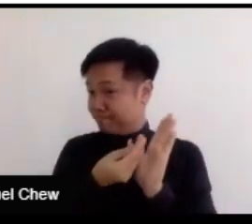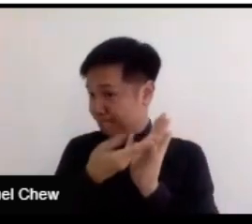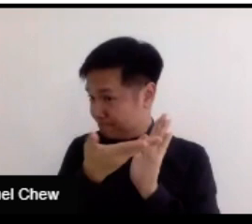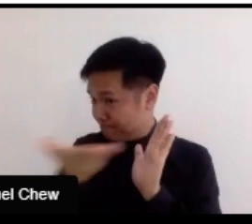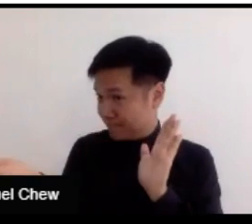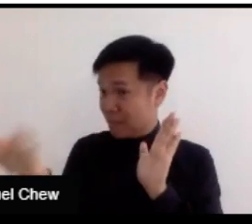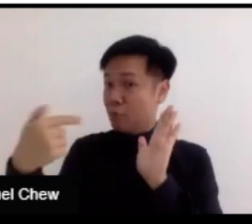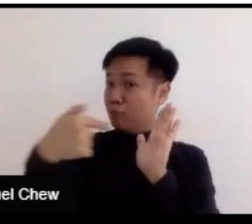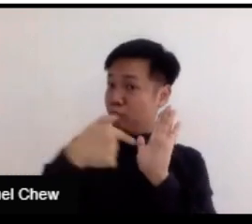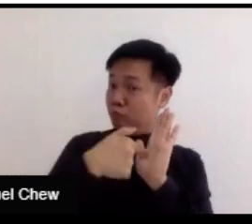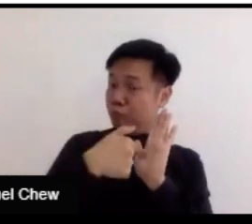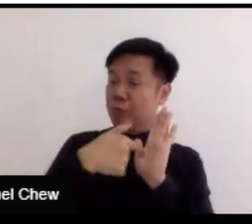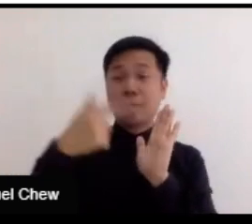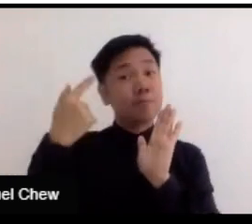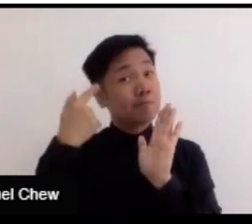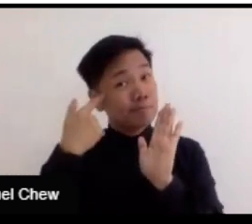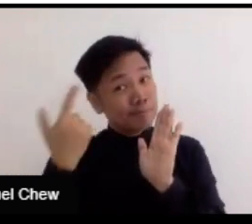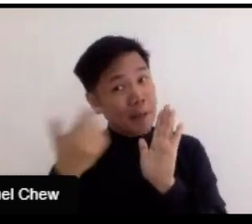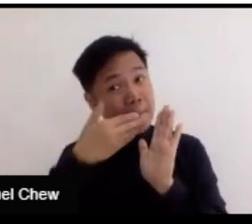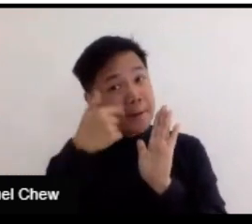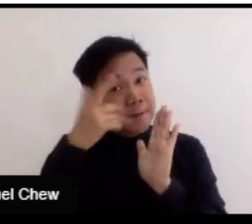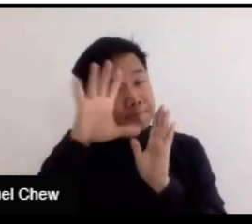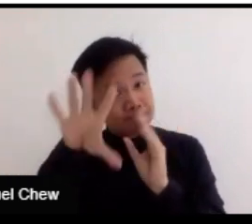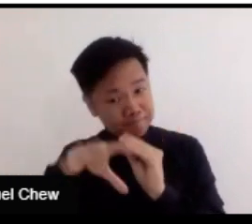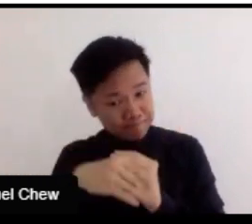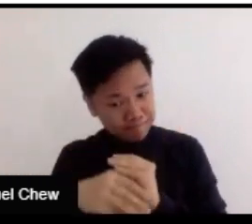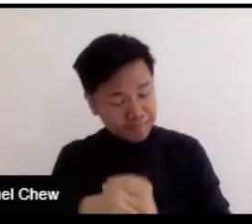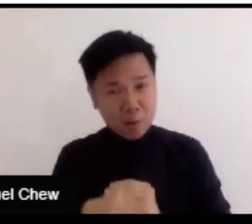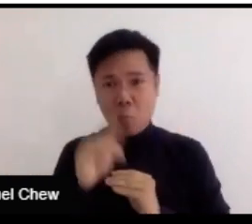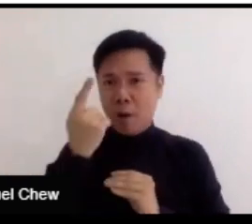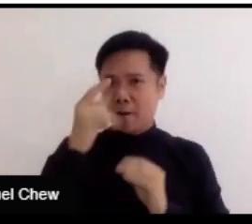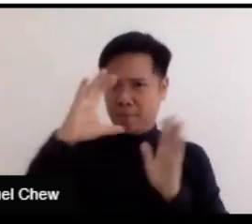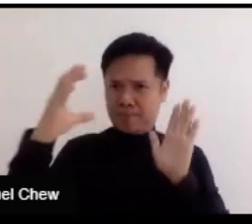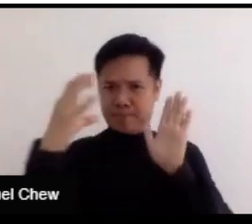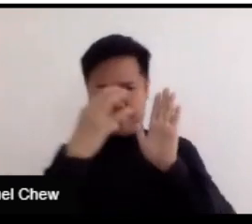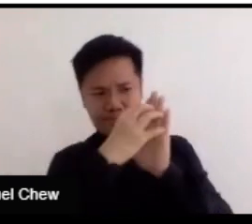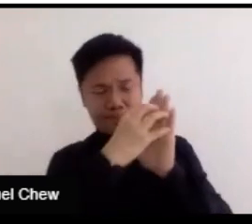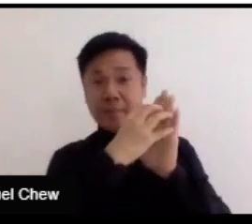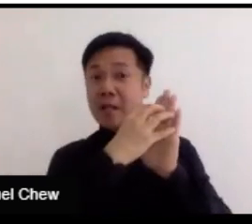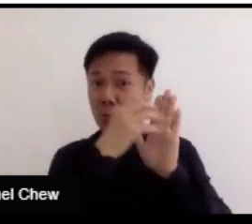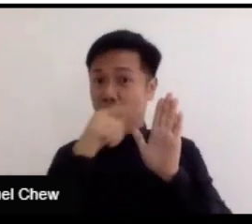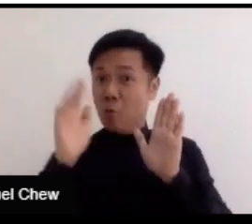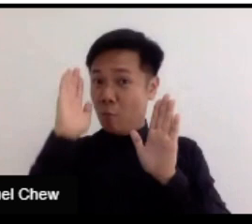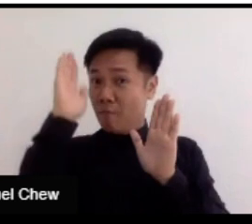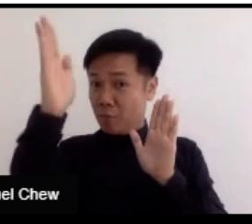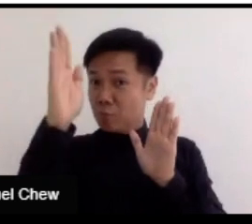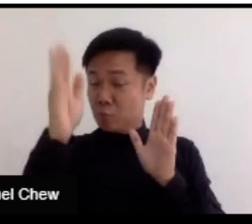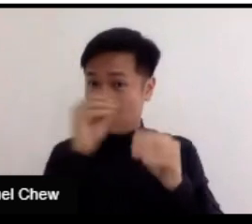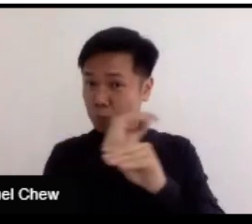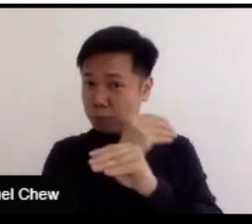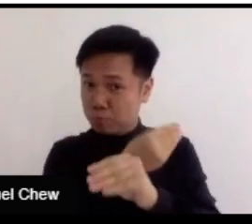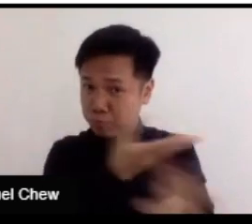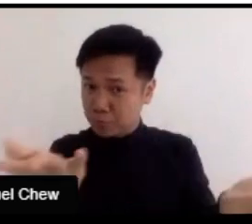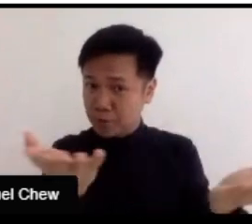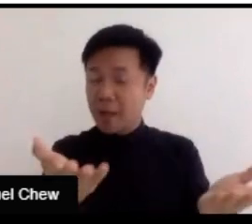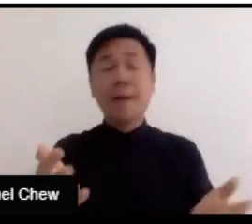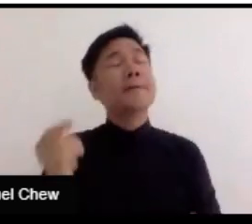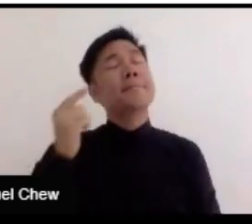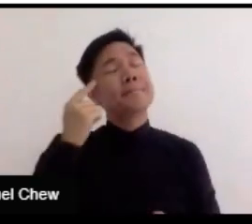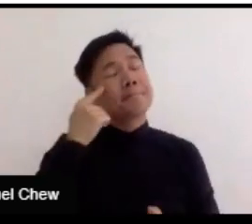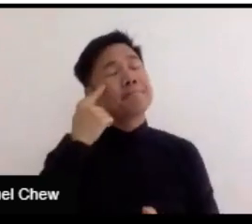would be useful to add a paragraph reflecting that that would be done, then perhaps we